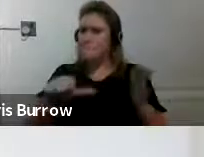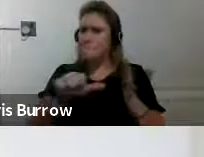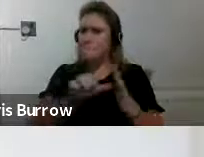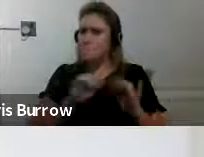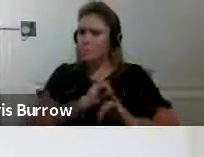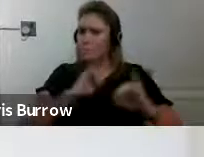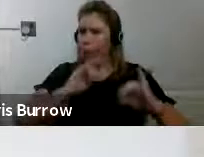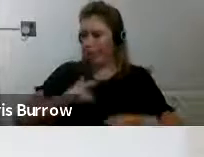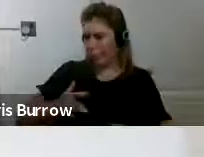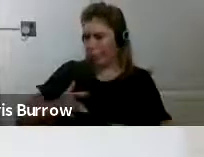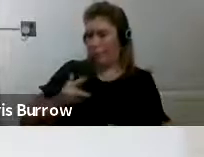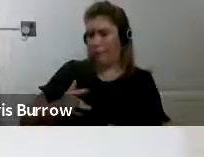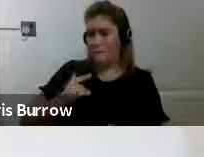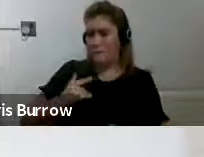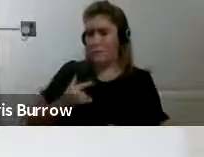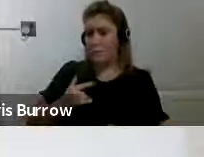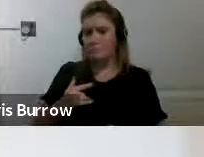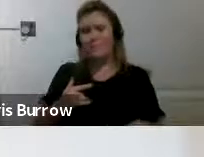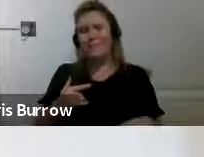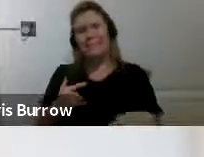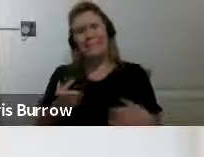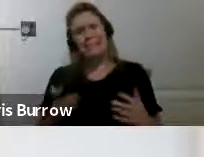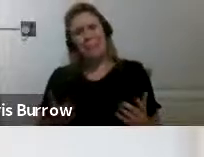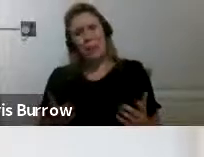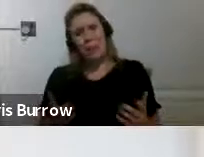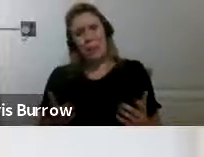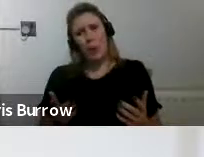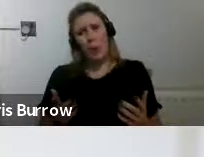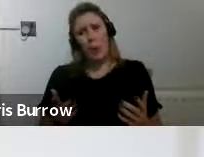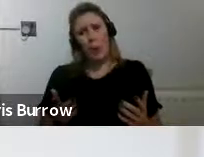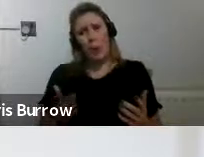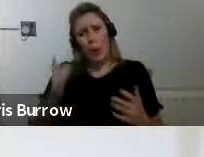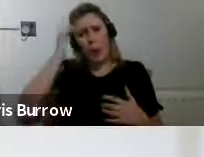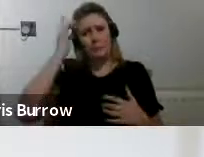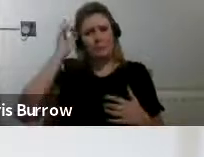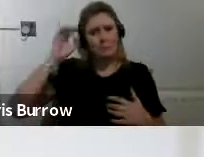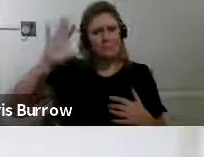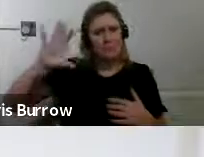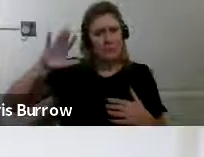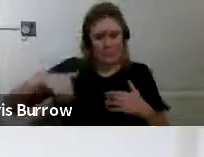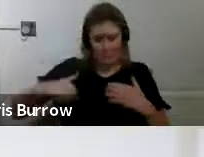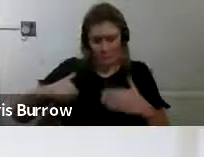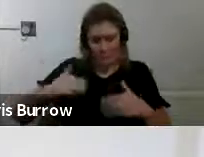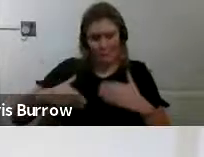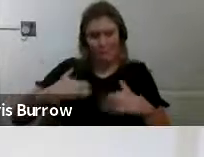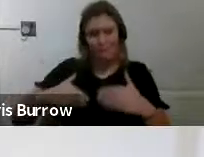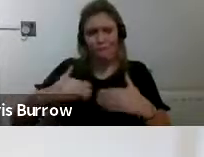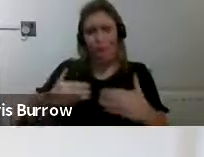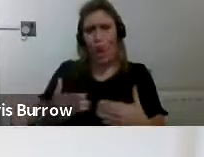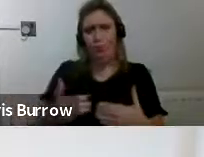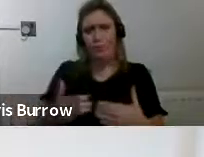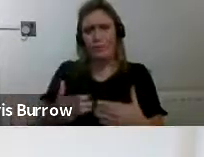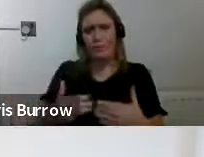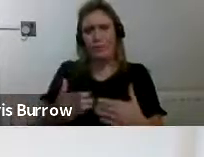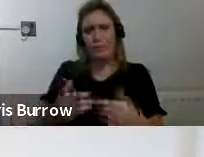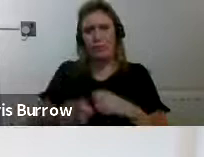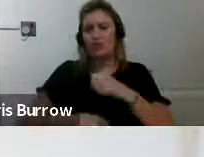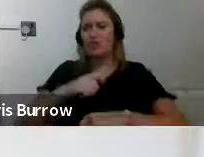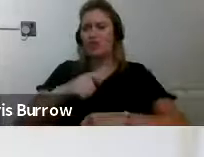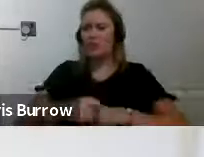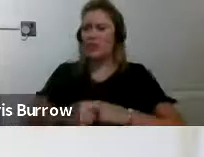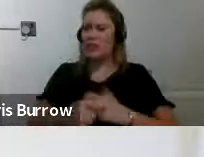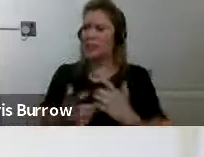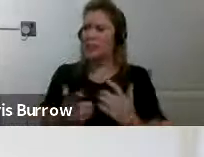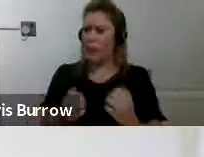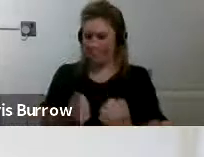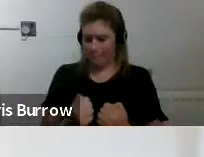life or move on and do